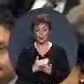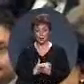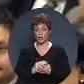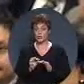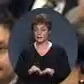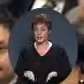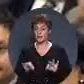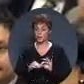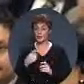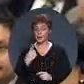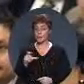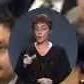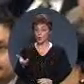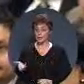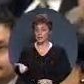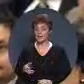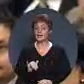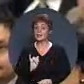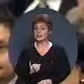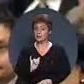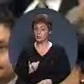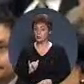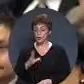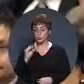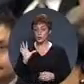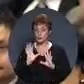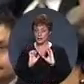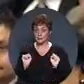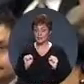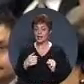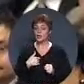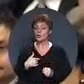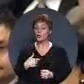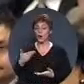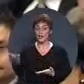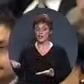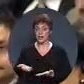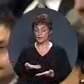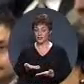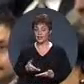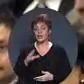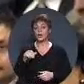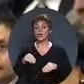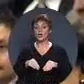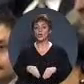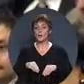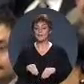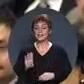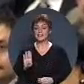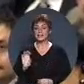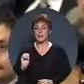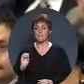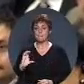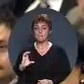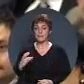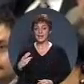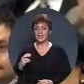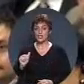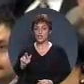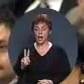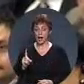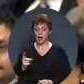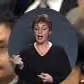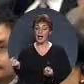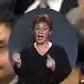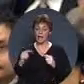Protocol is important for Quebec. That is why, Mr. Speaker, I invited Minister Bichat